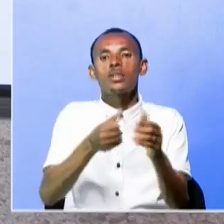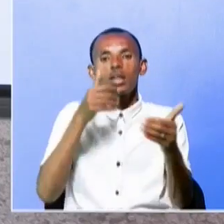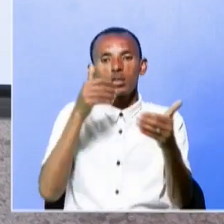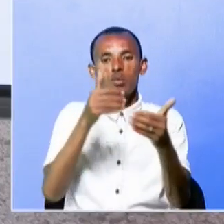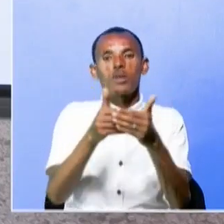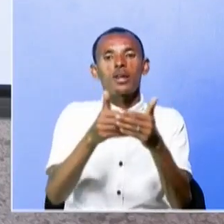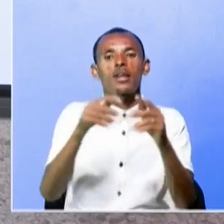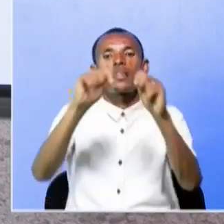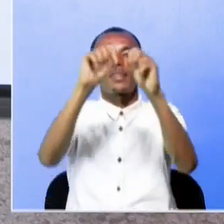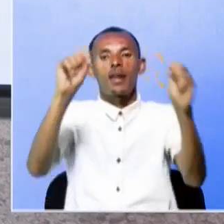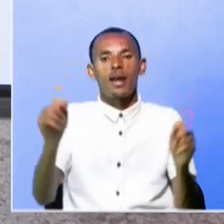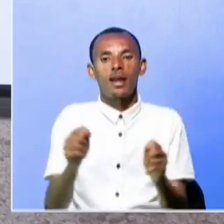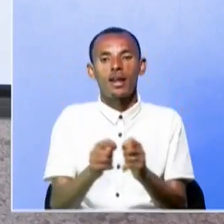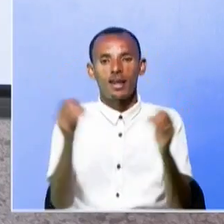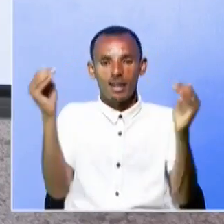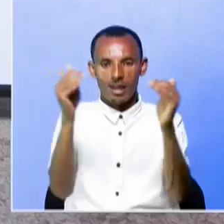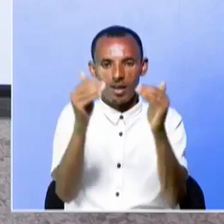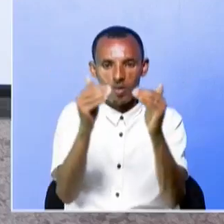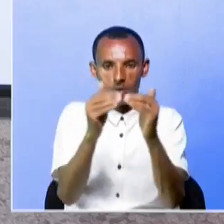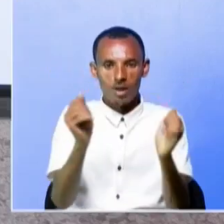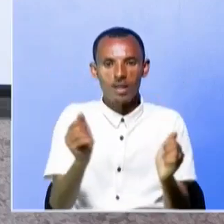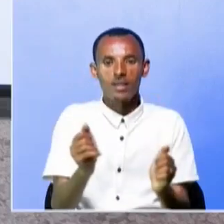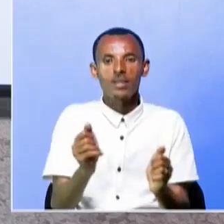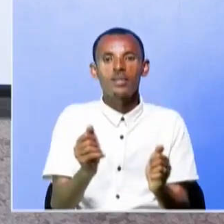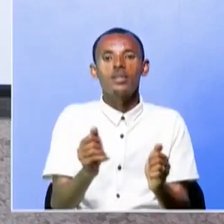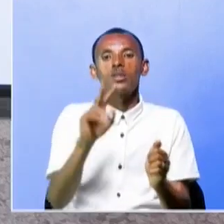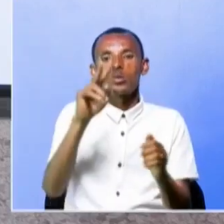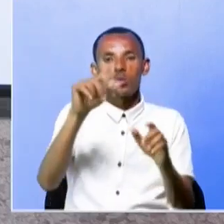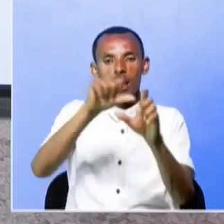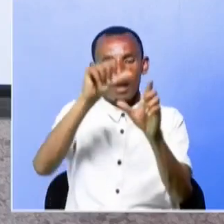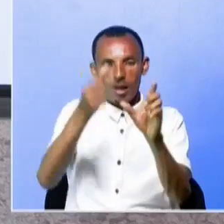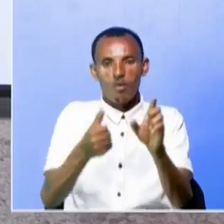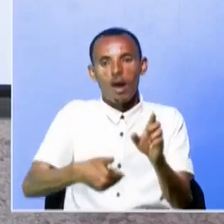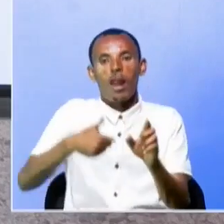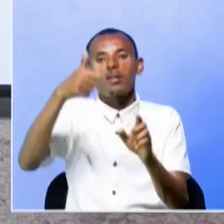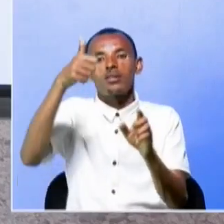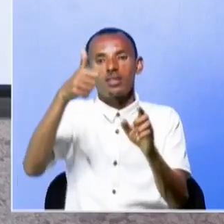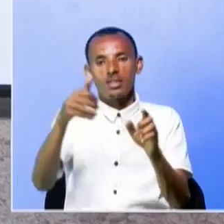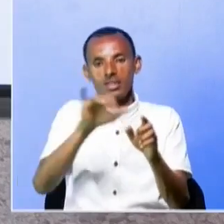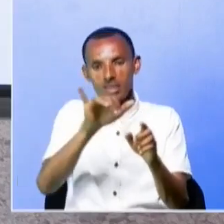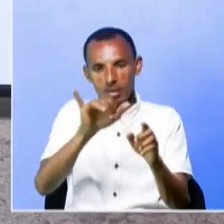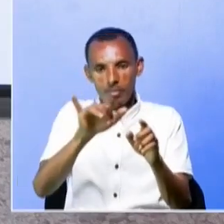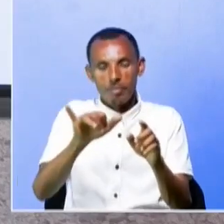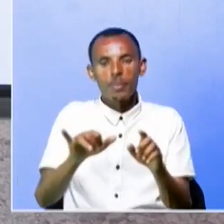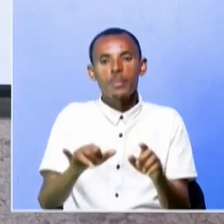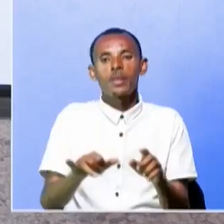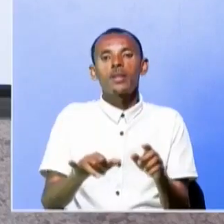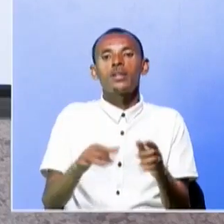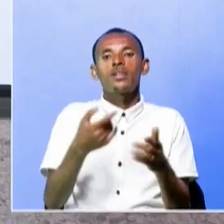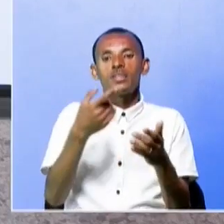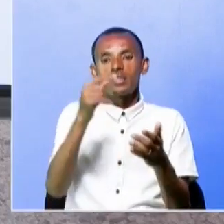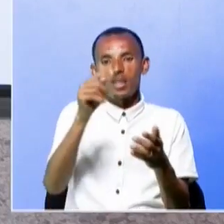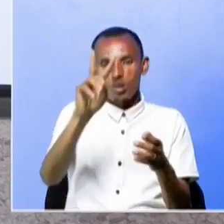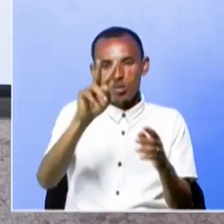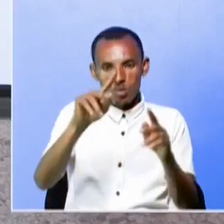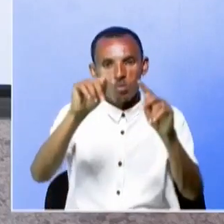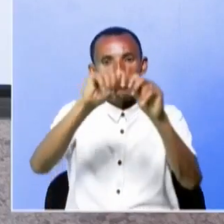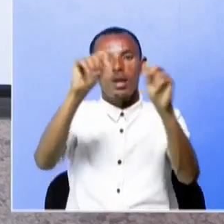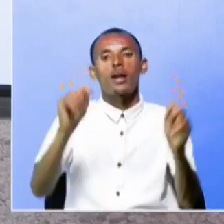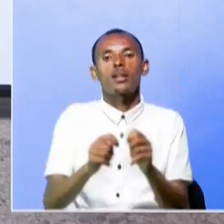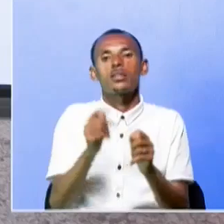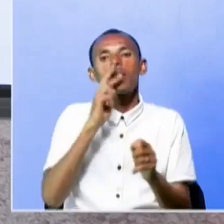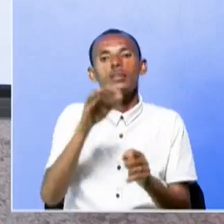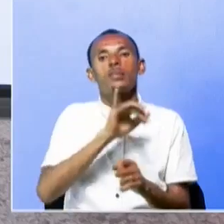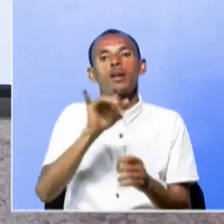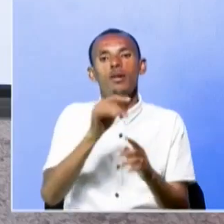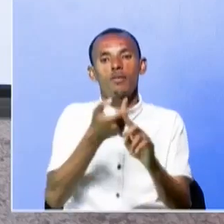triangle is congruent to two angles of another triangle, then the two triangles are similar. So